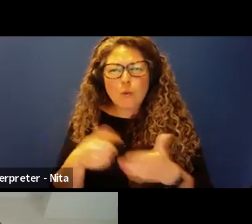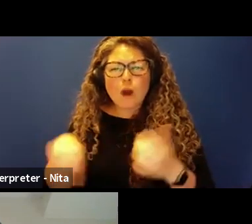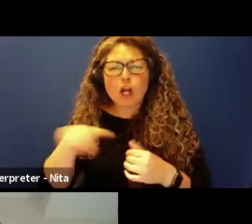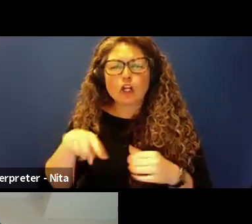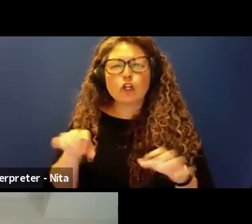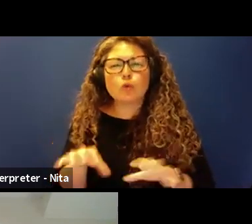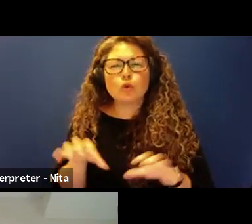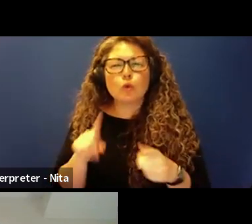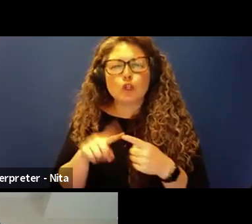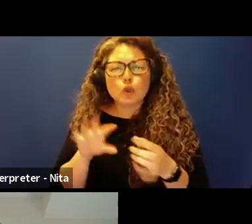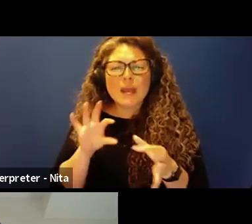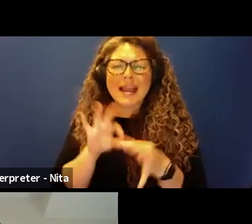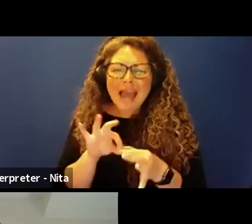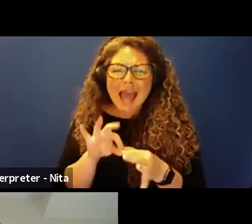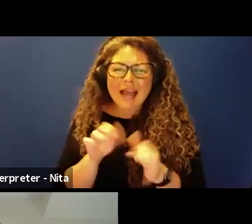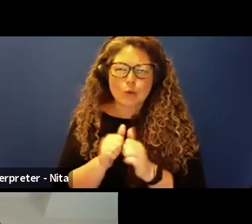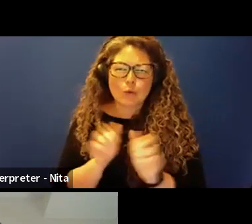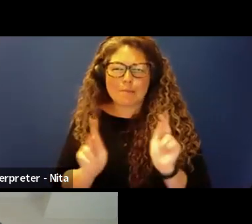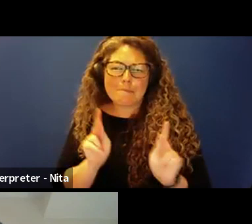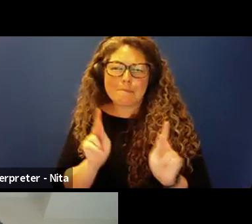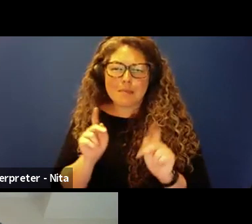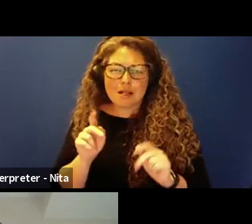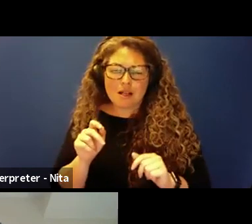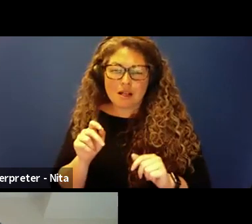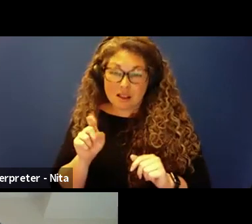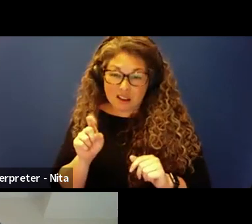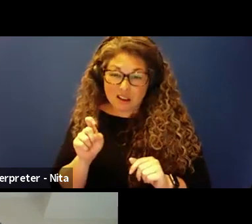with people? Are they